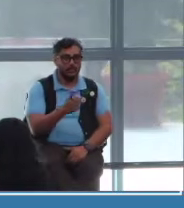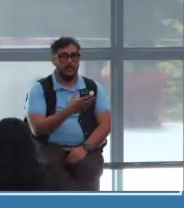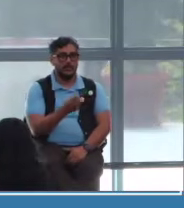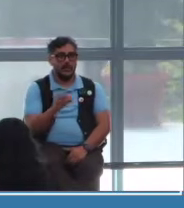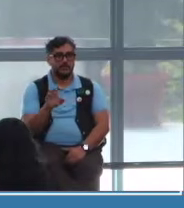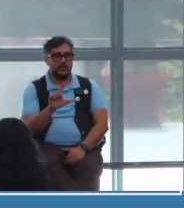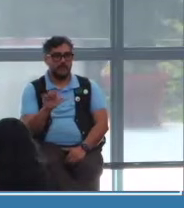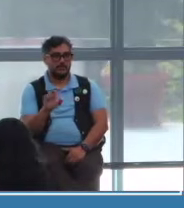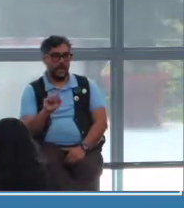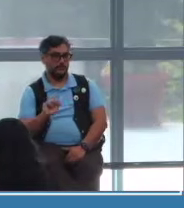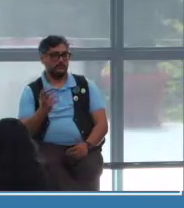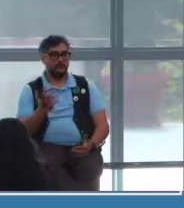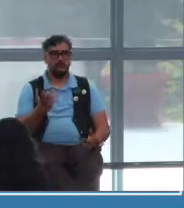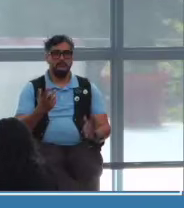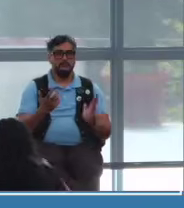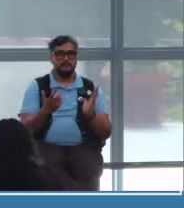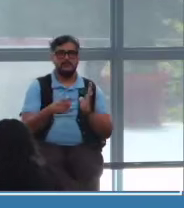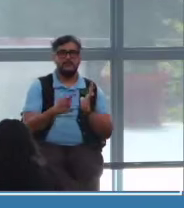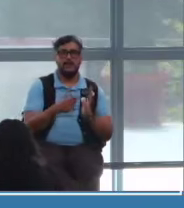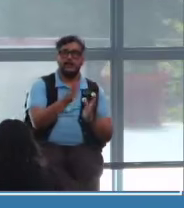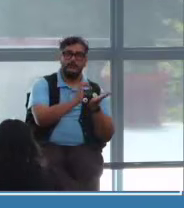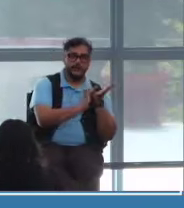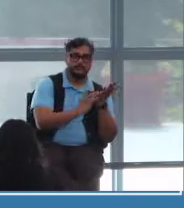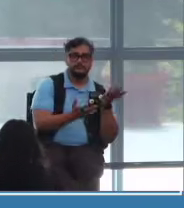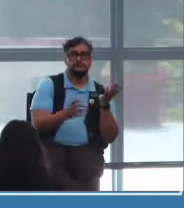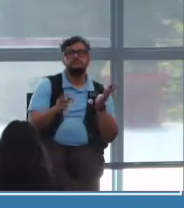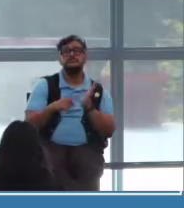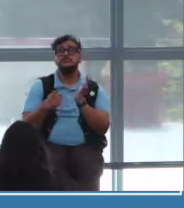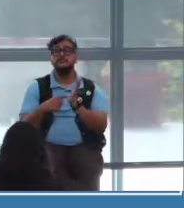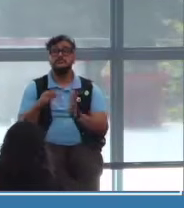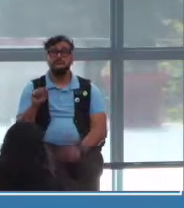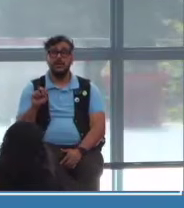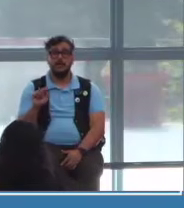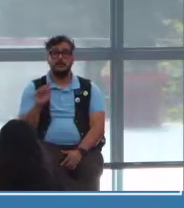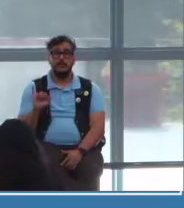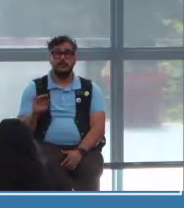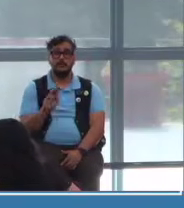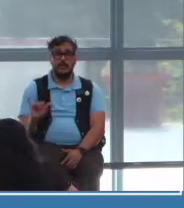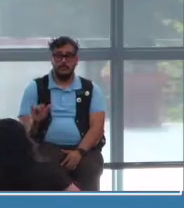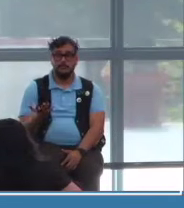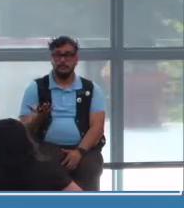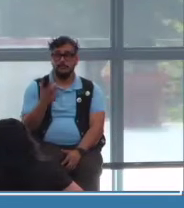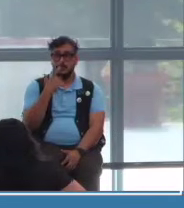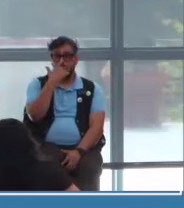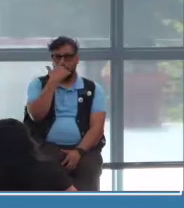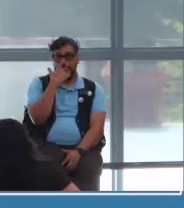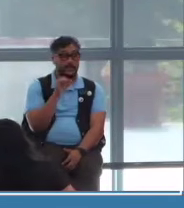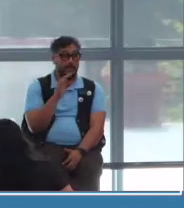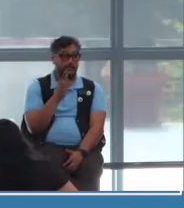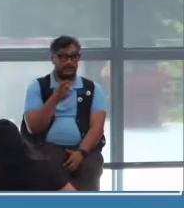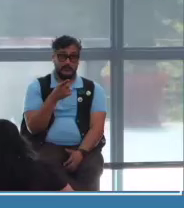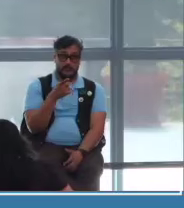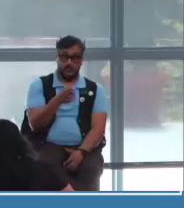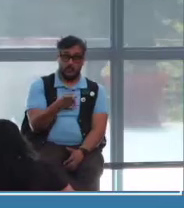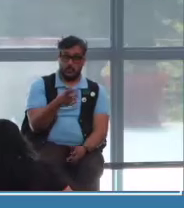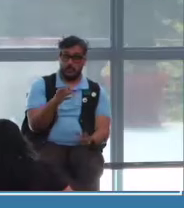Cellcept, sometimes rituximab, sometimes antibodies to interleukin-6. If you are